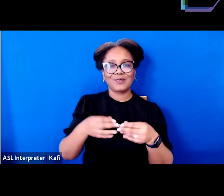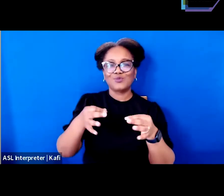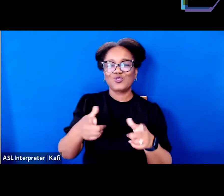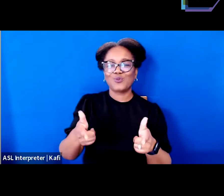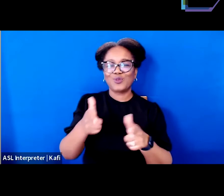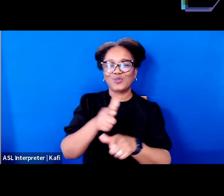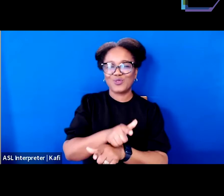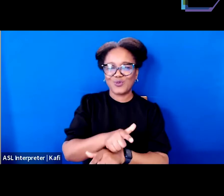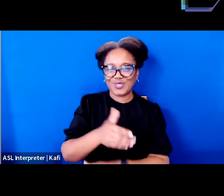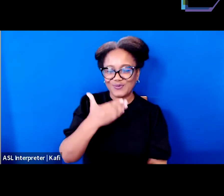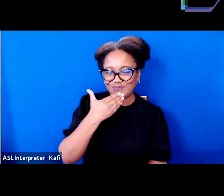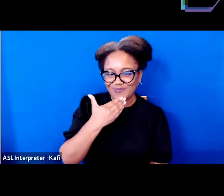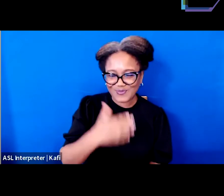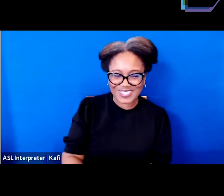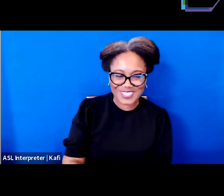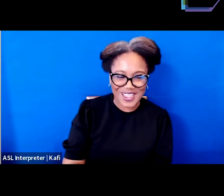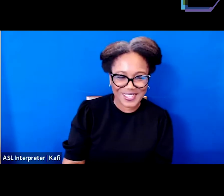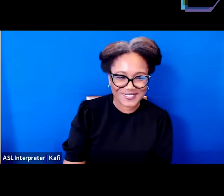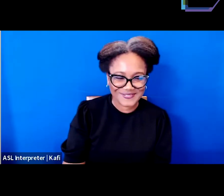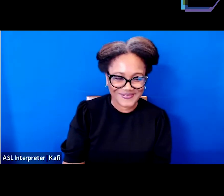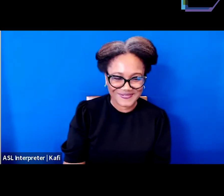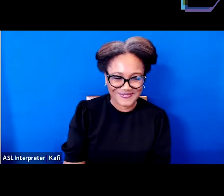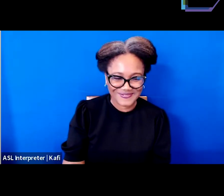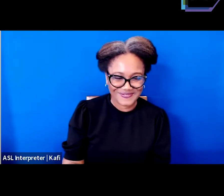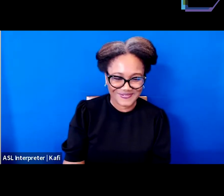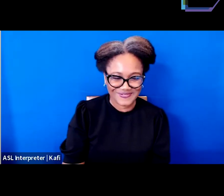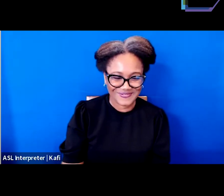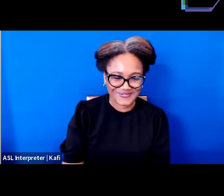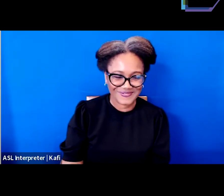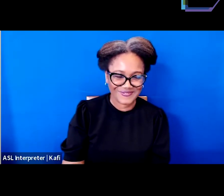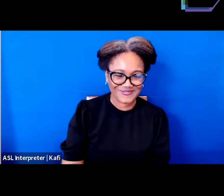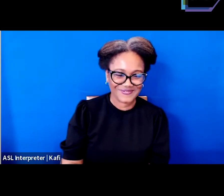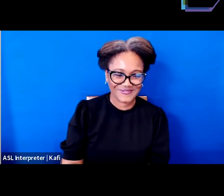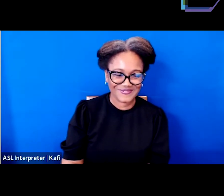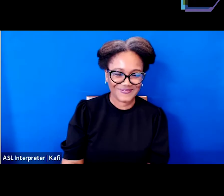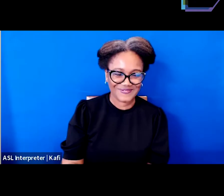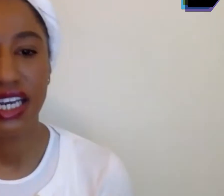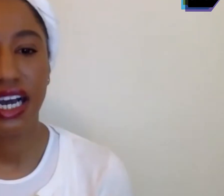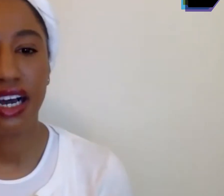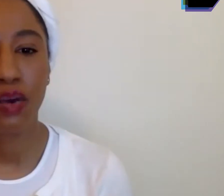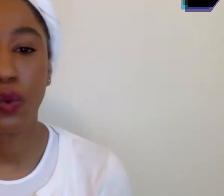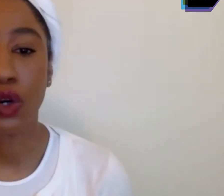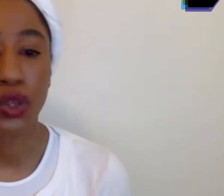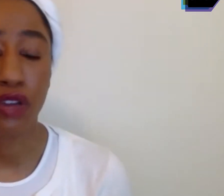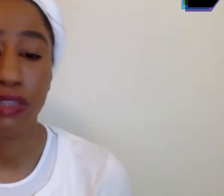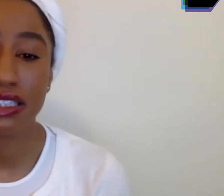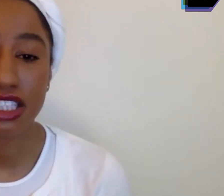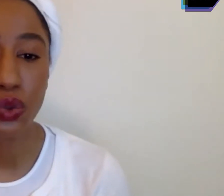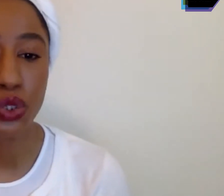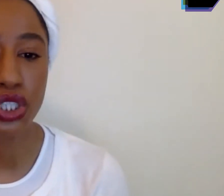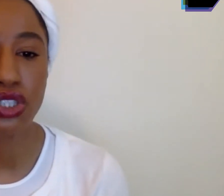We are the largest multiracial racial justice organization. We work with